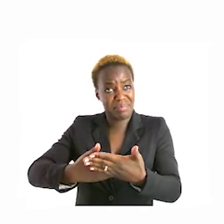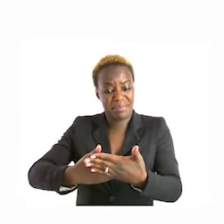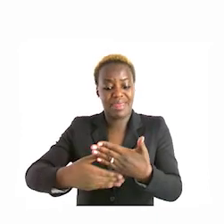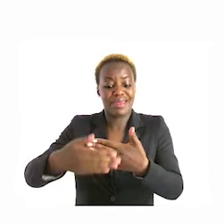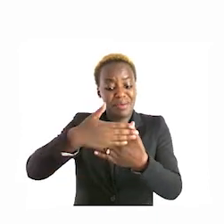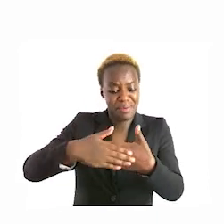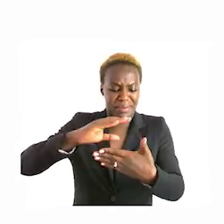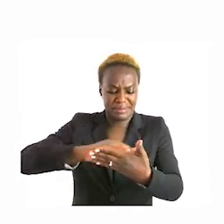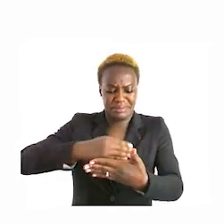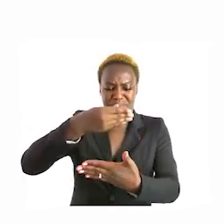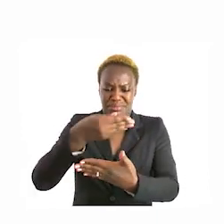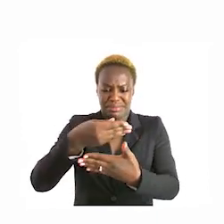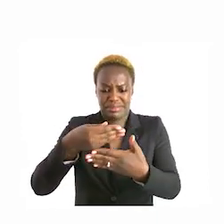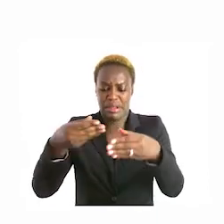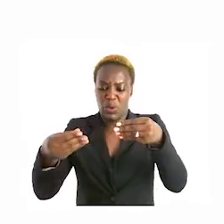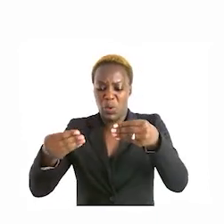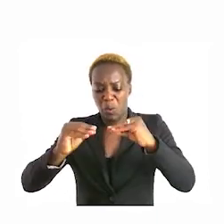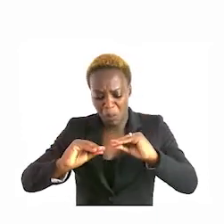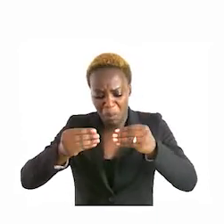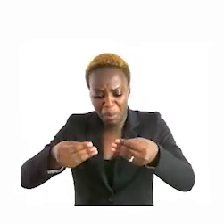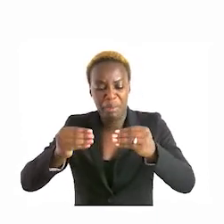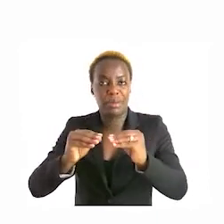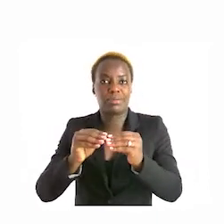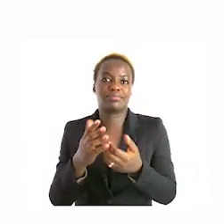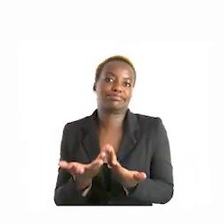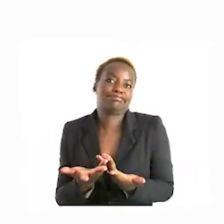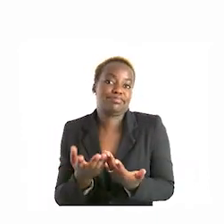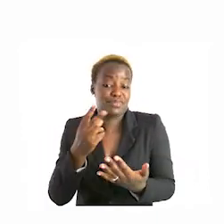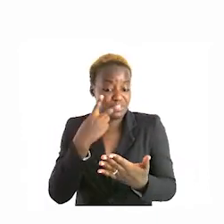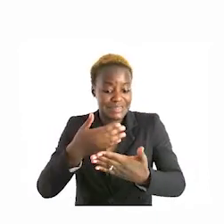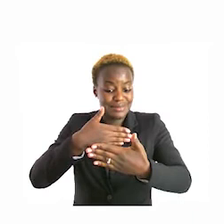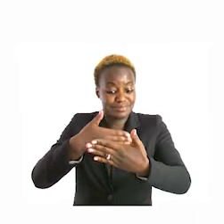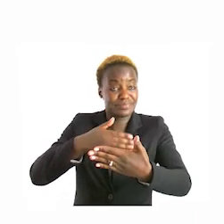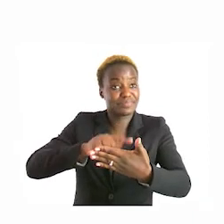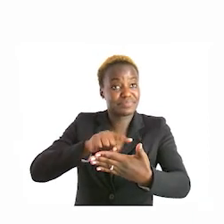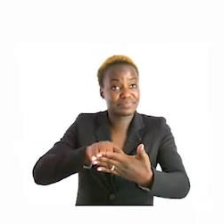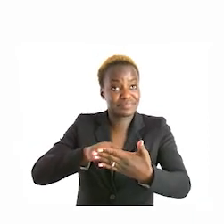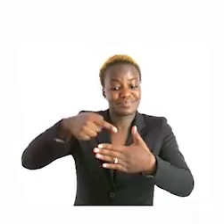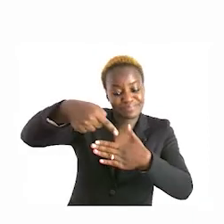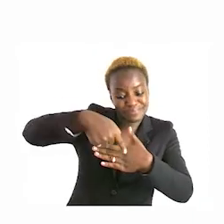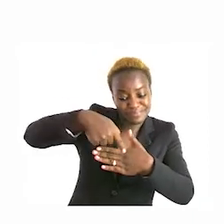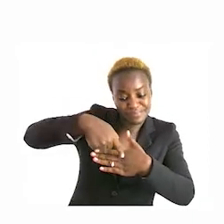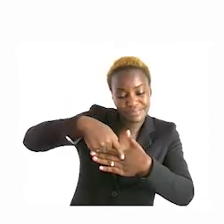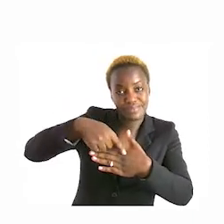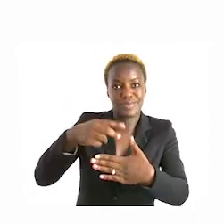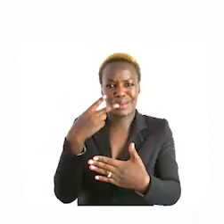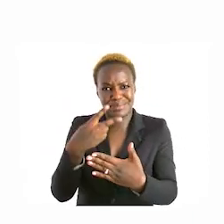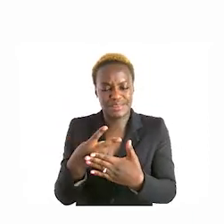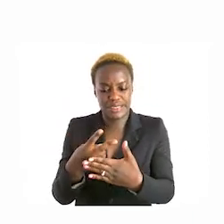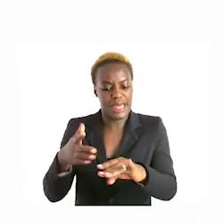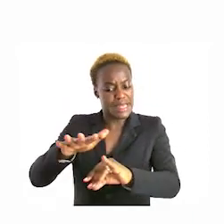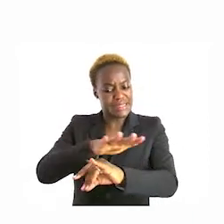The head that appears on the money, as well as at the back of the money, and the number of animals. How